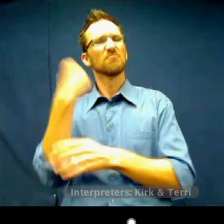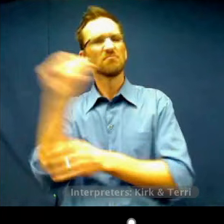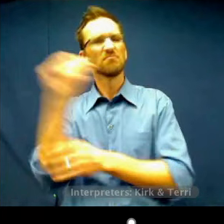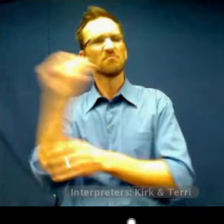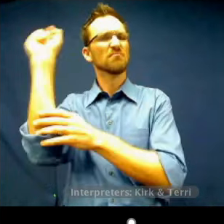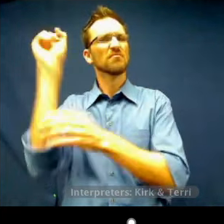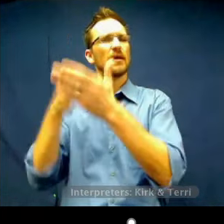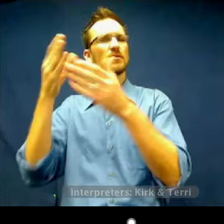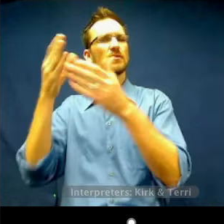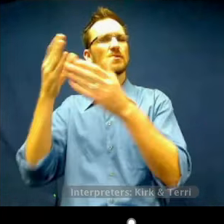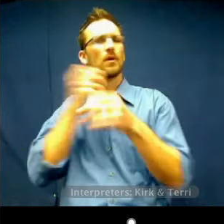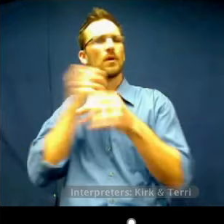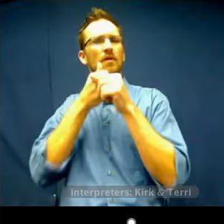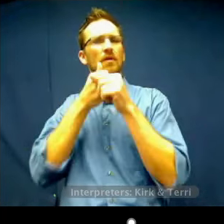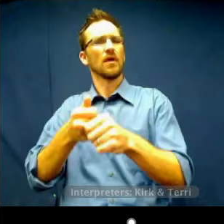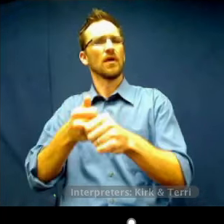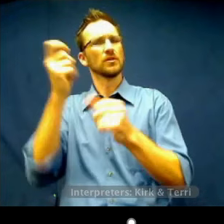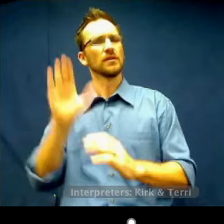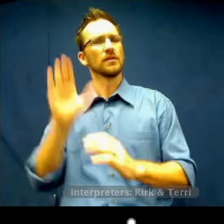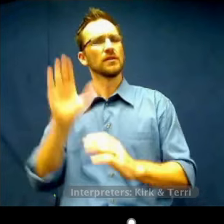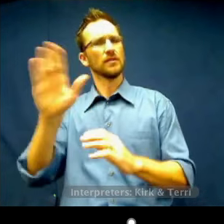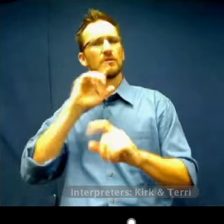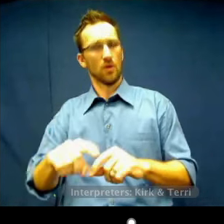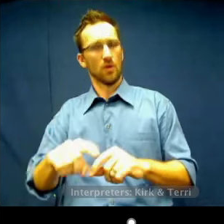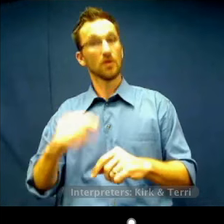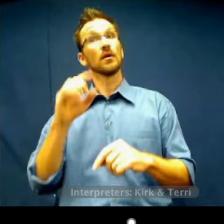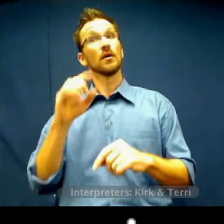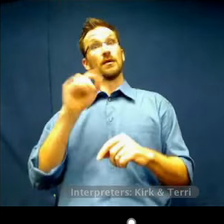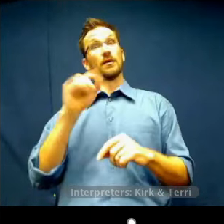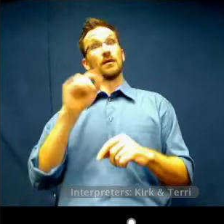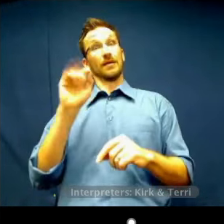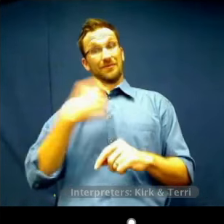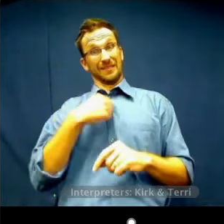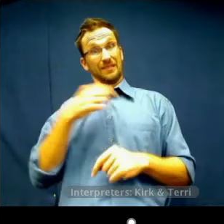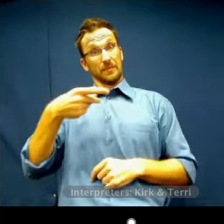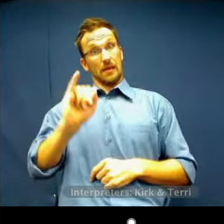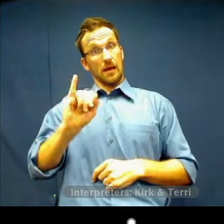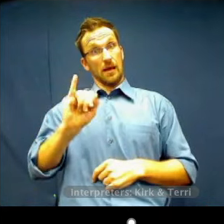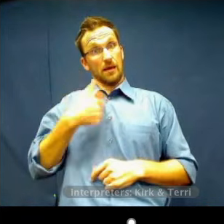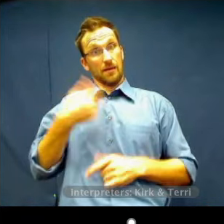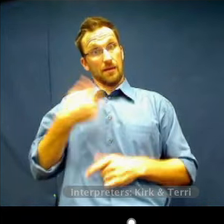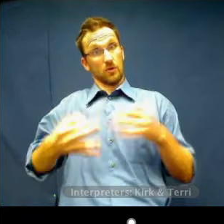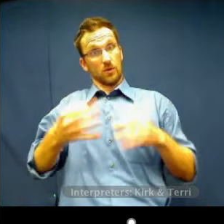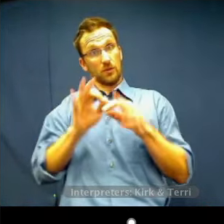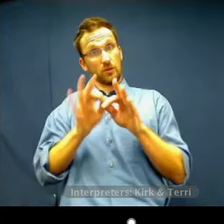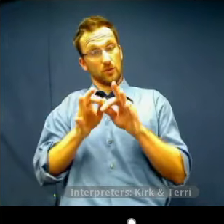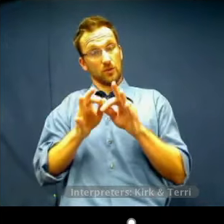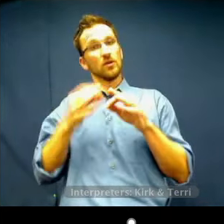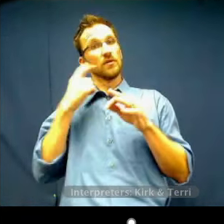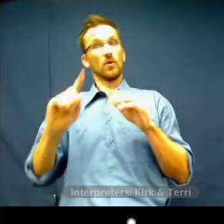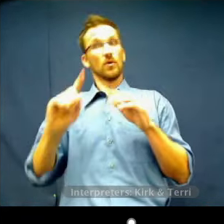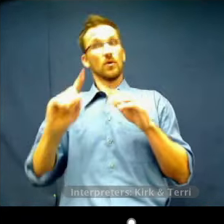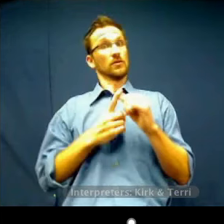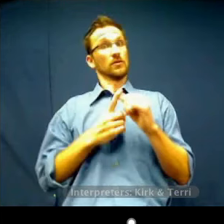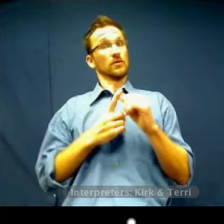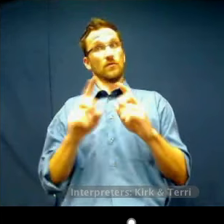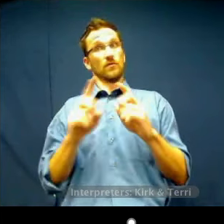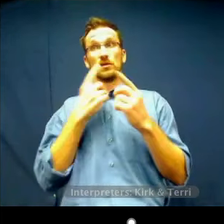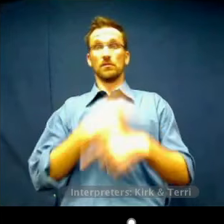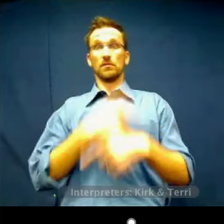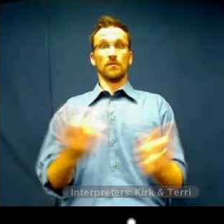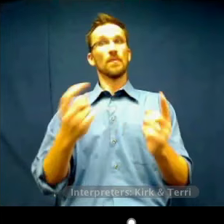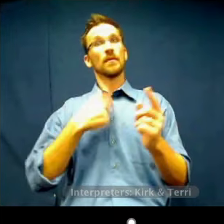If I'm the proceedings interpreter for the initial divorce decree, and I'm the proceedings